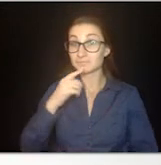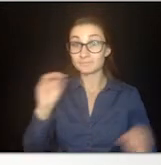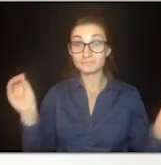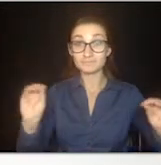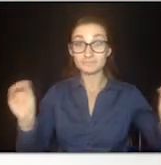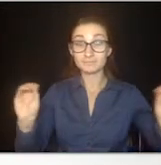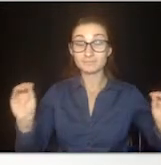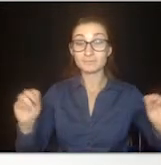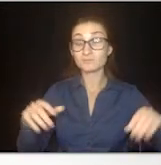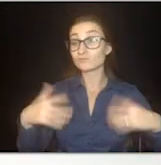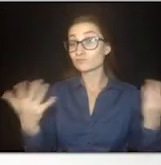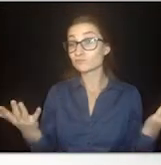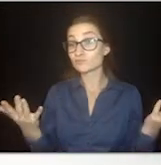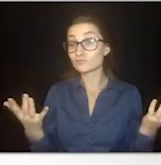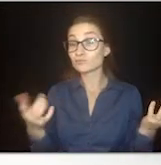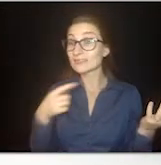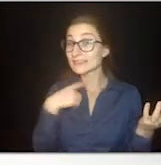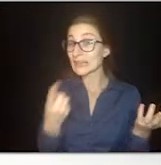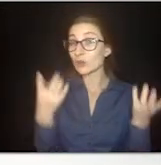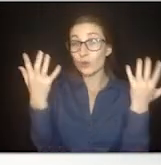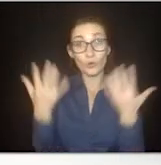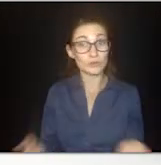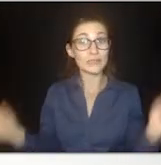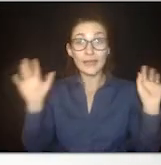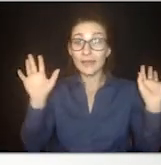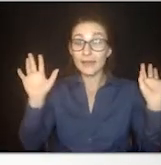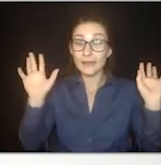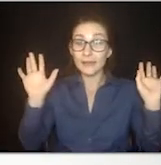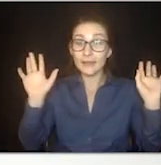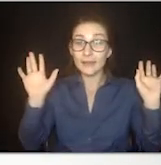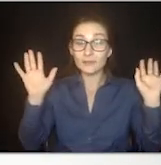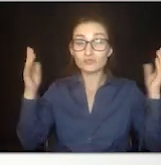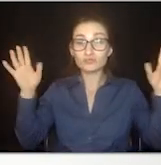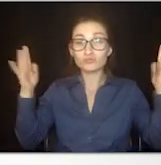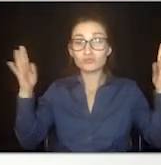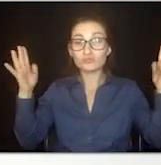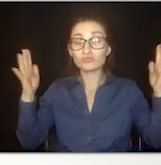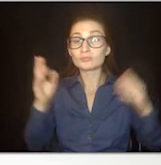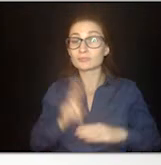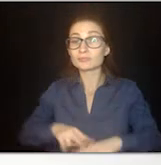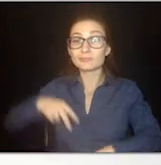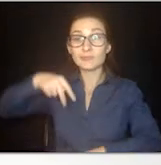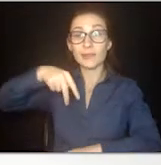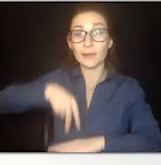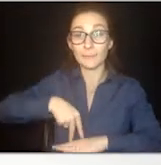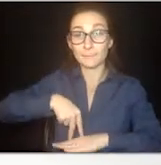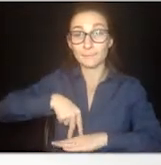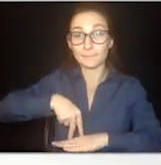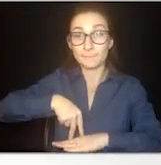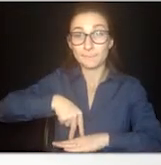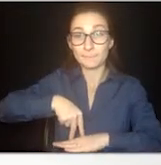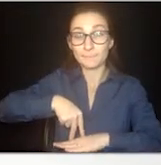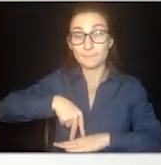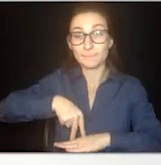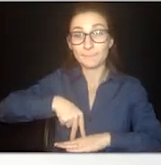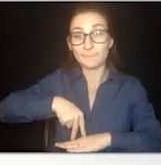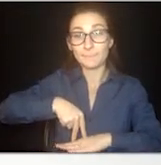she doesn't say anything, then we give the sign for all finished, and we get up.